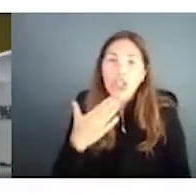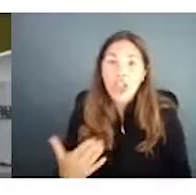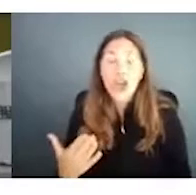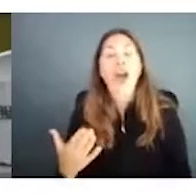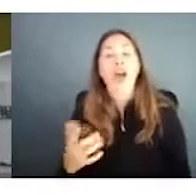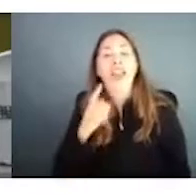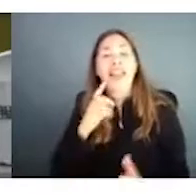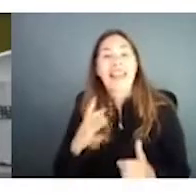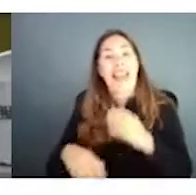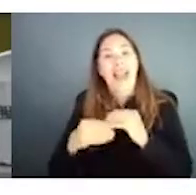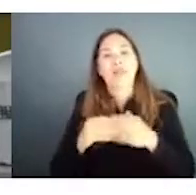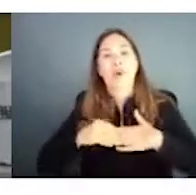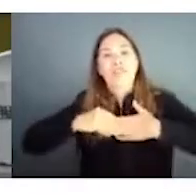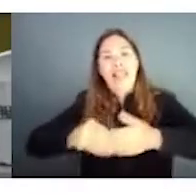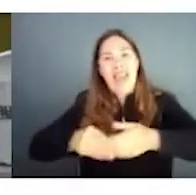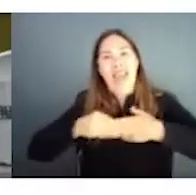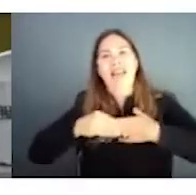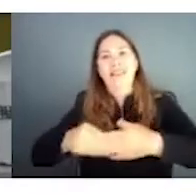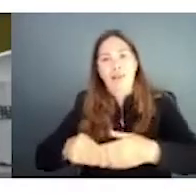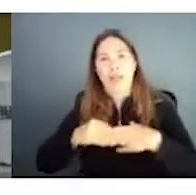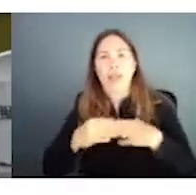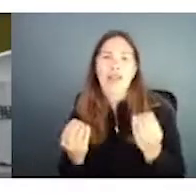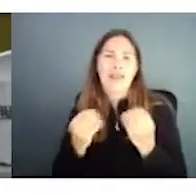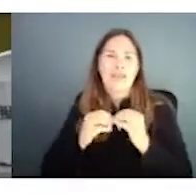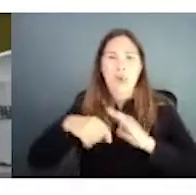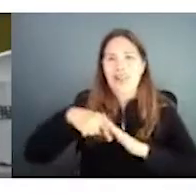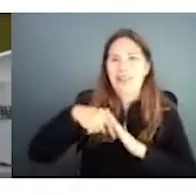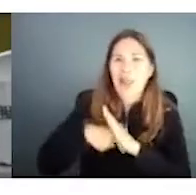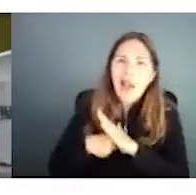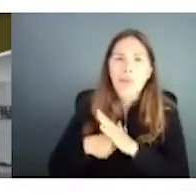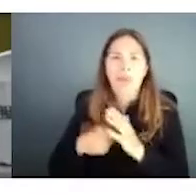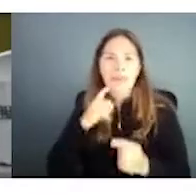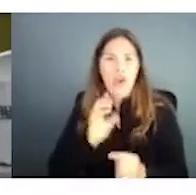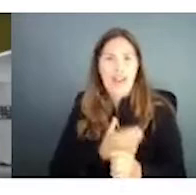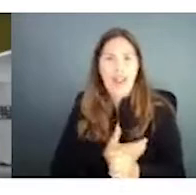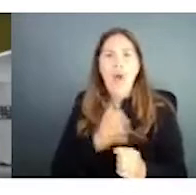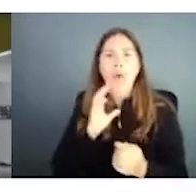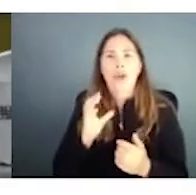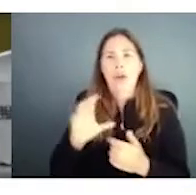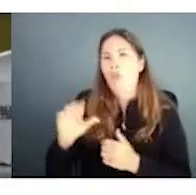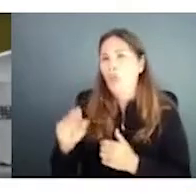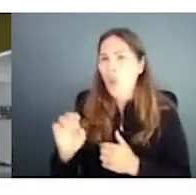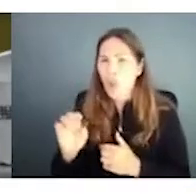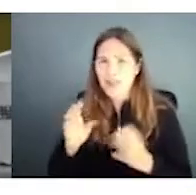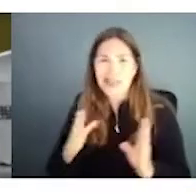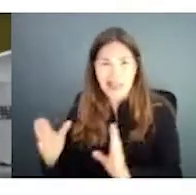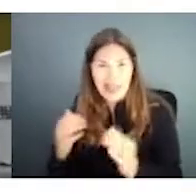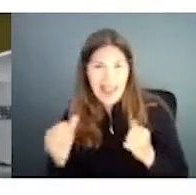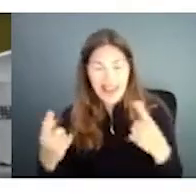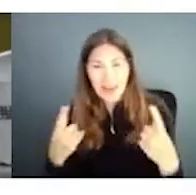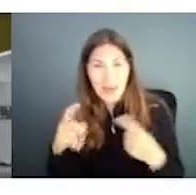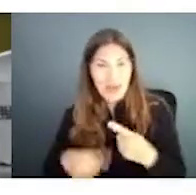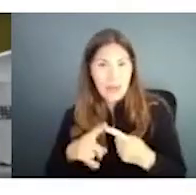adds flexibility and it also adds more depth to our course sequencing. Anyone have questions